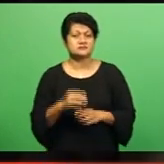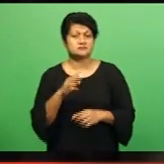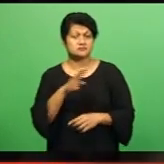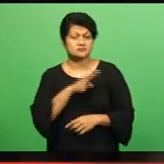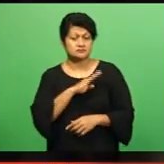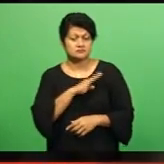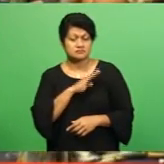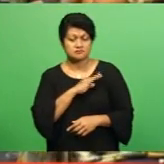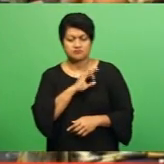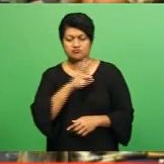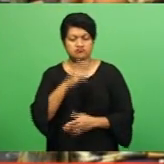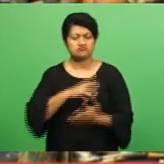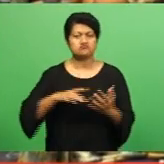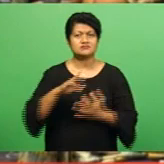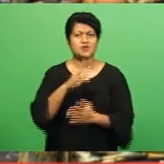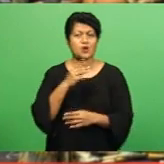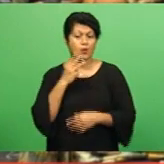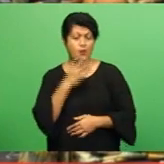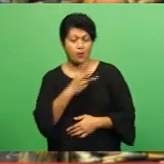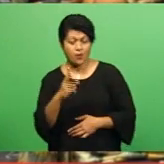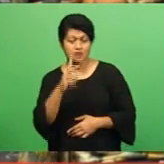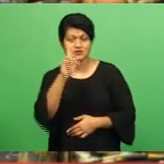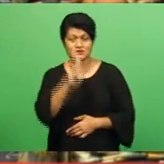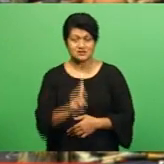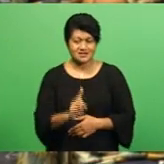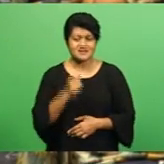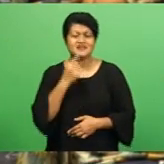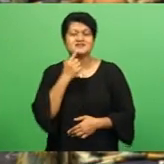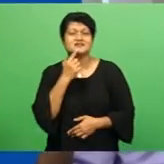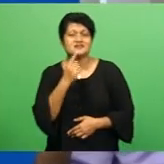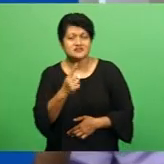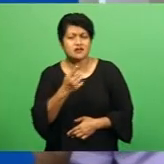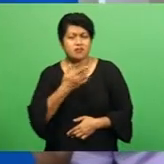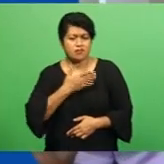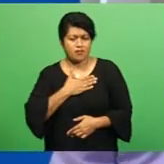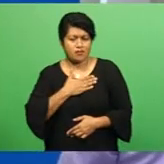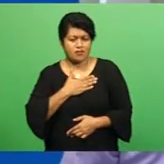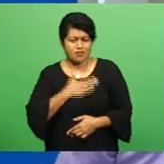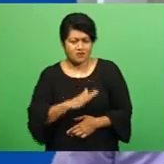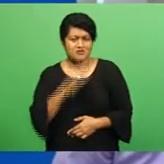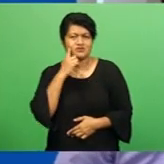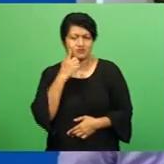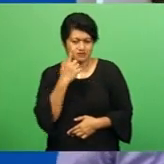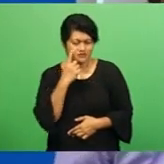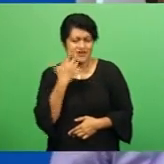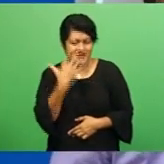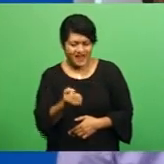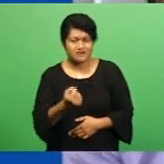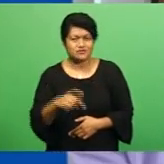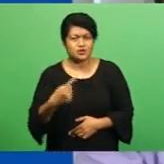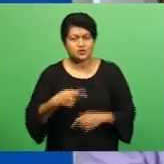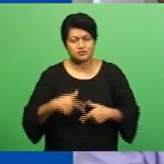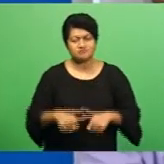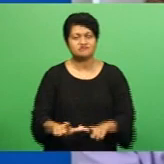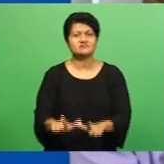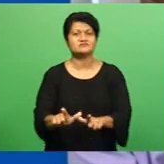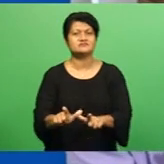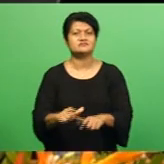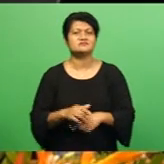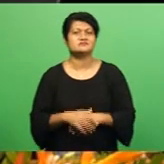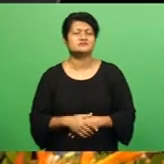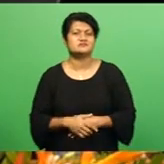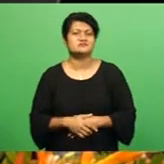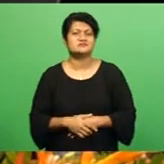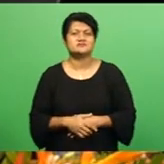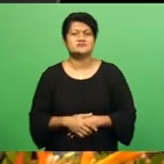words today, as he stated that they will still make their intentions known to have a travel bubble. We are, of